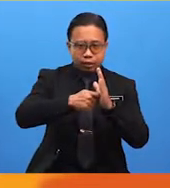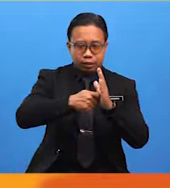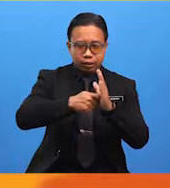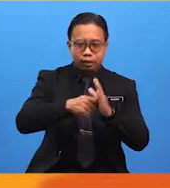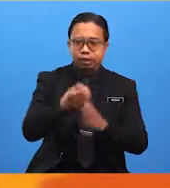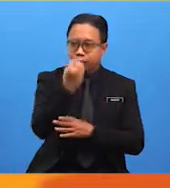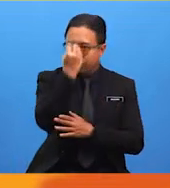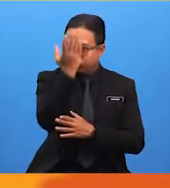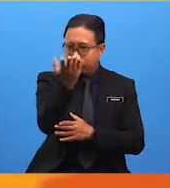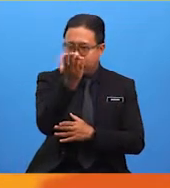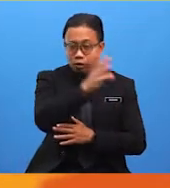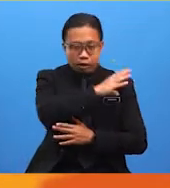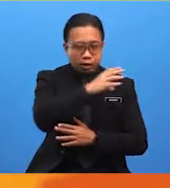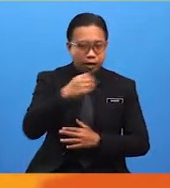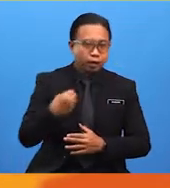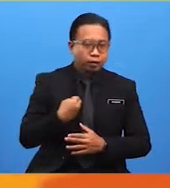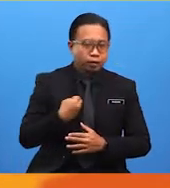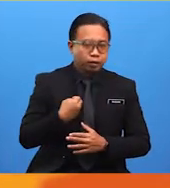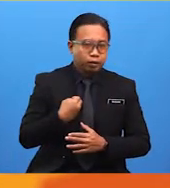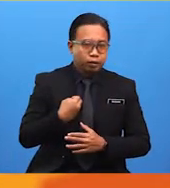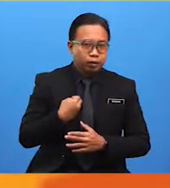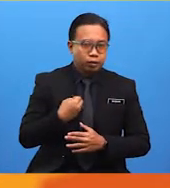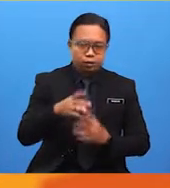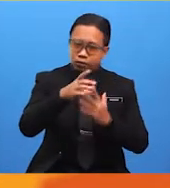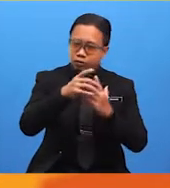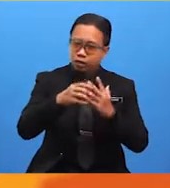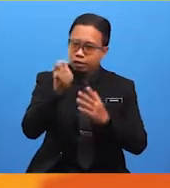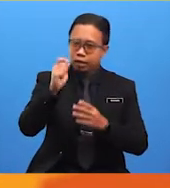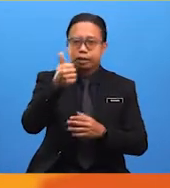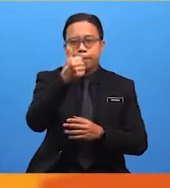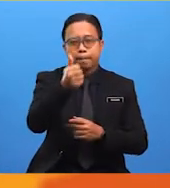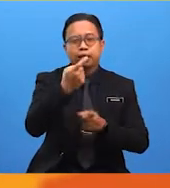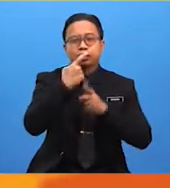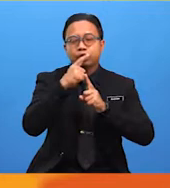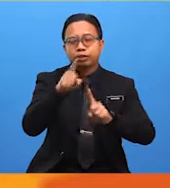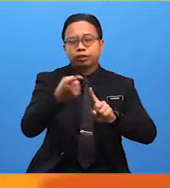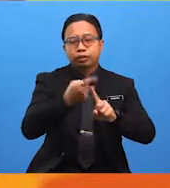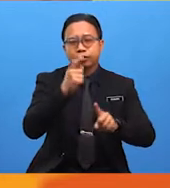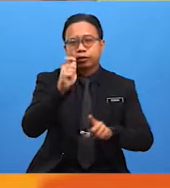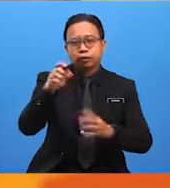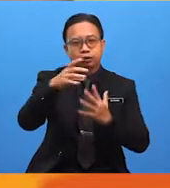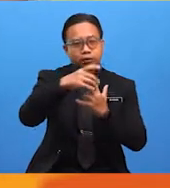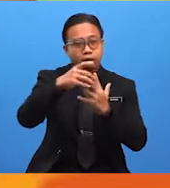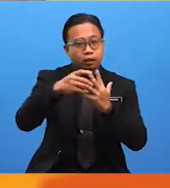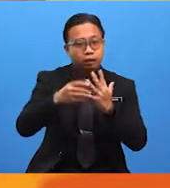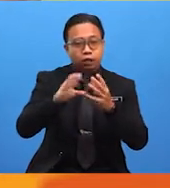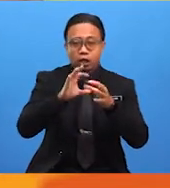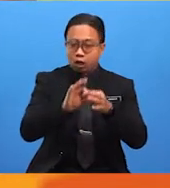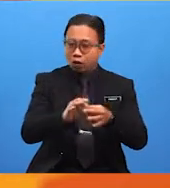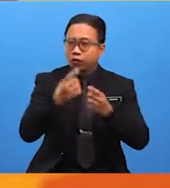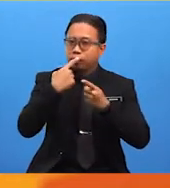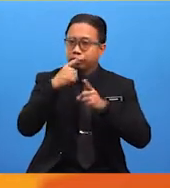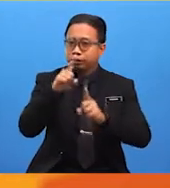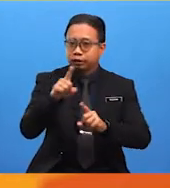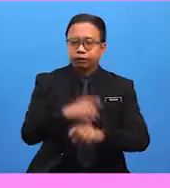information and then select the best answer from the selection of